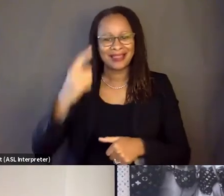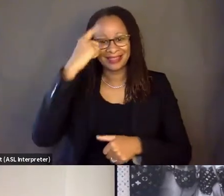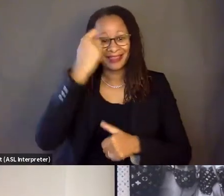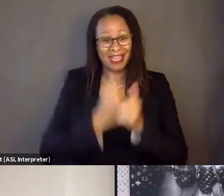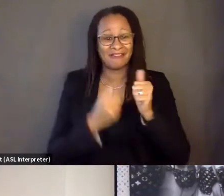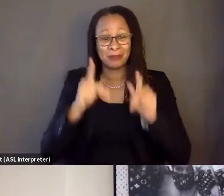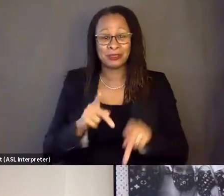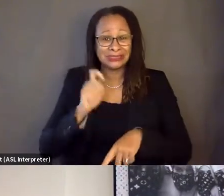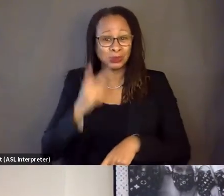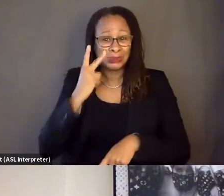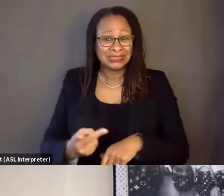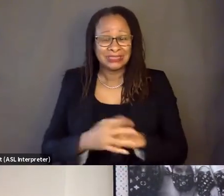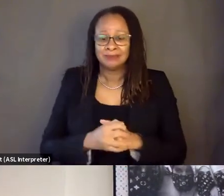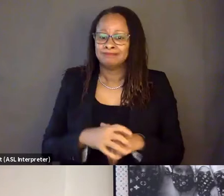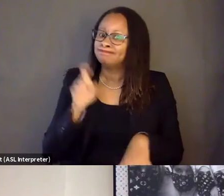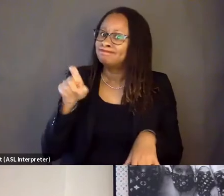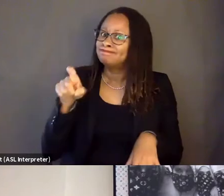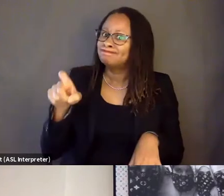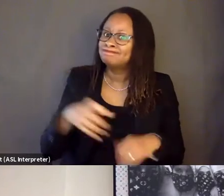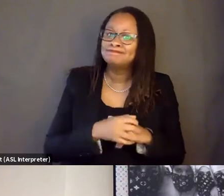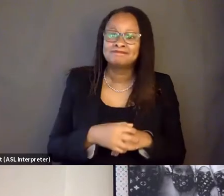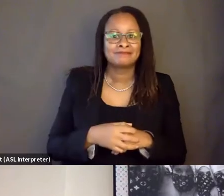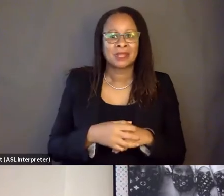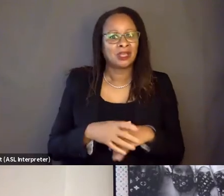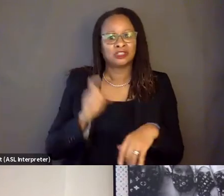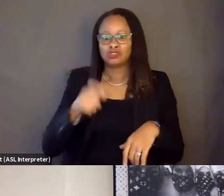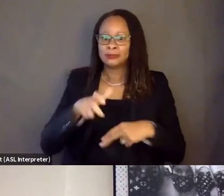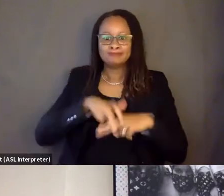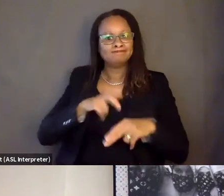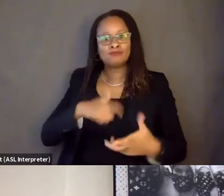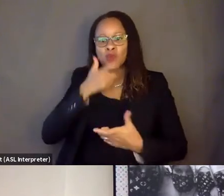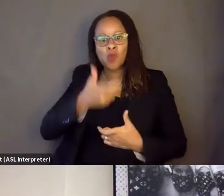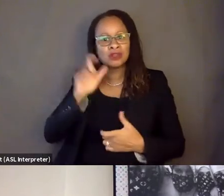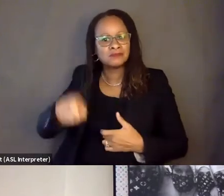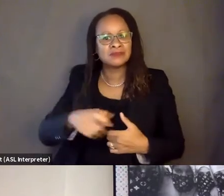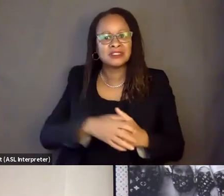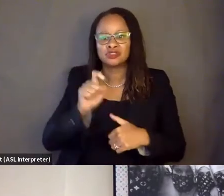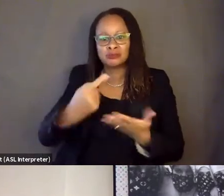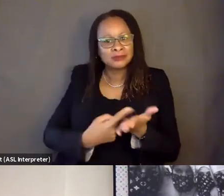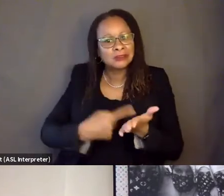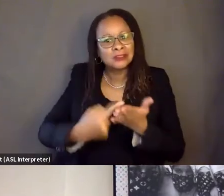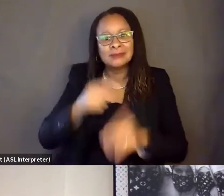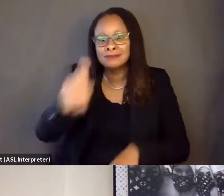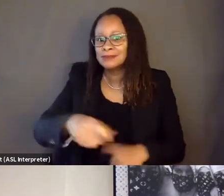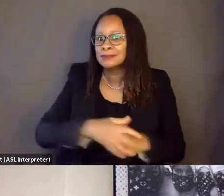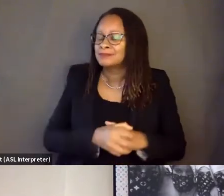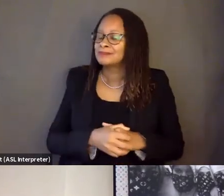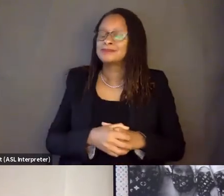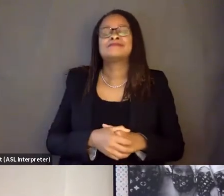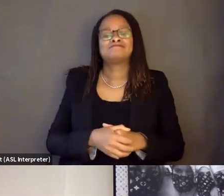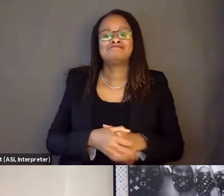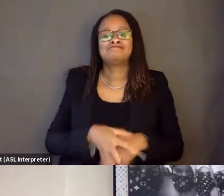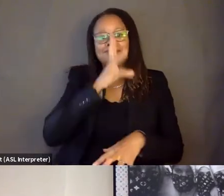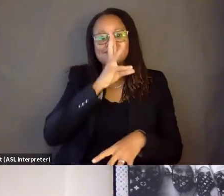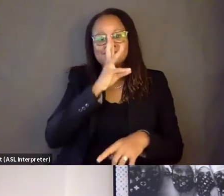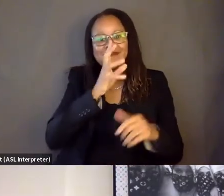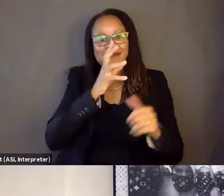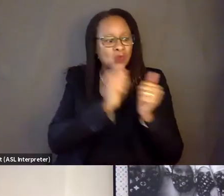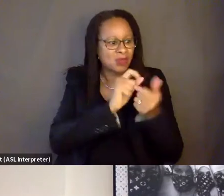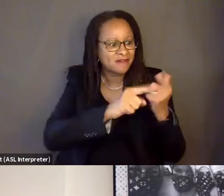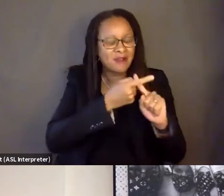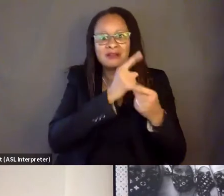needs to see. I think that everyone should be watching this film, should be discussing this film, and talking with their